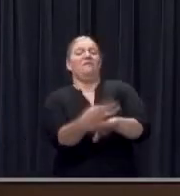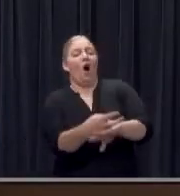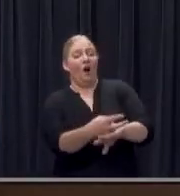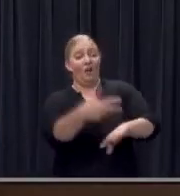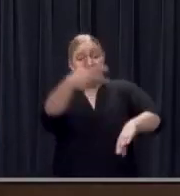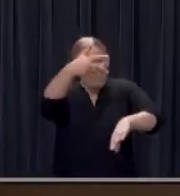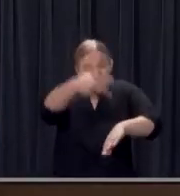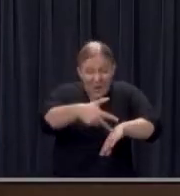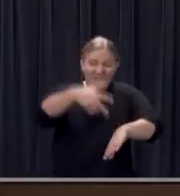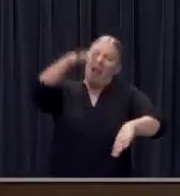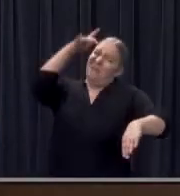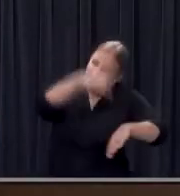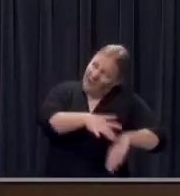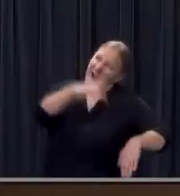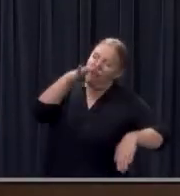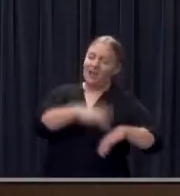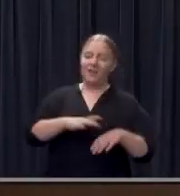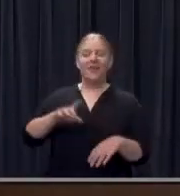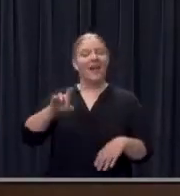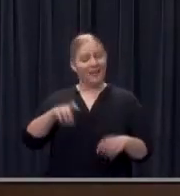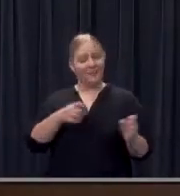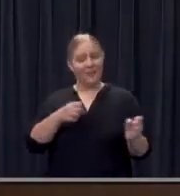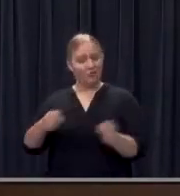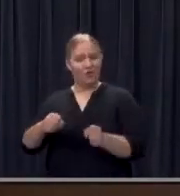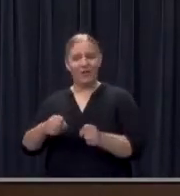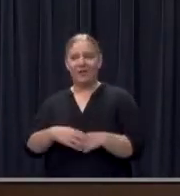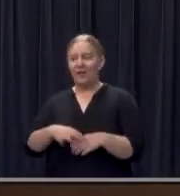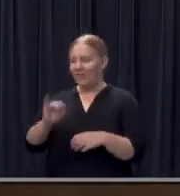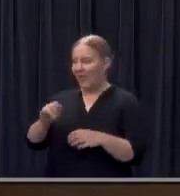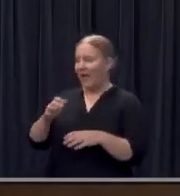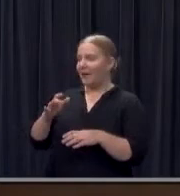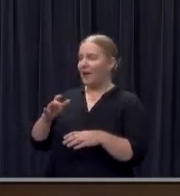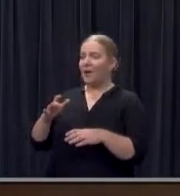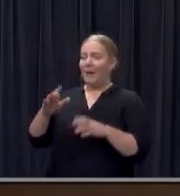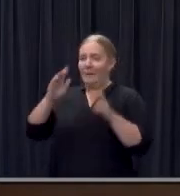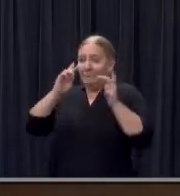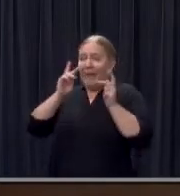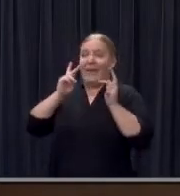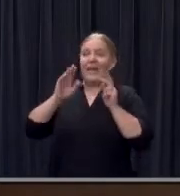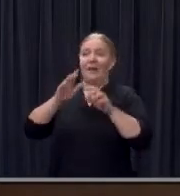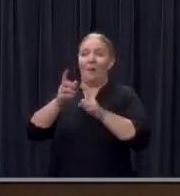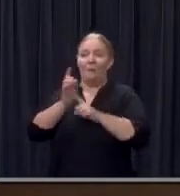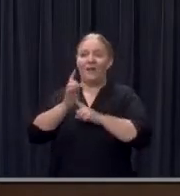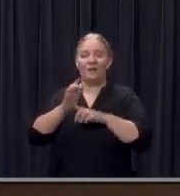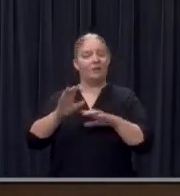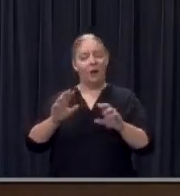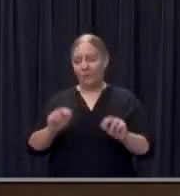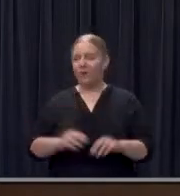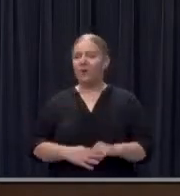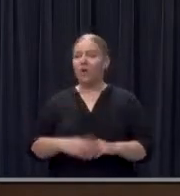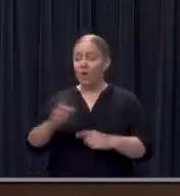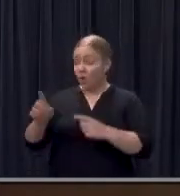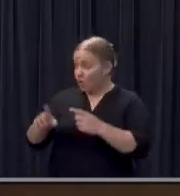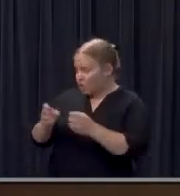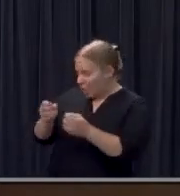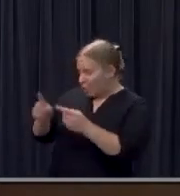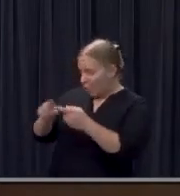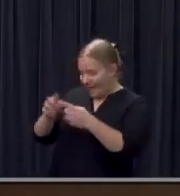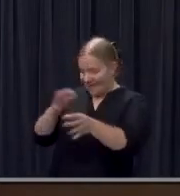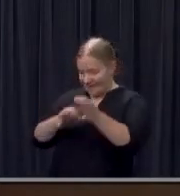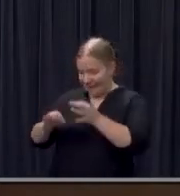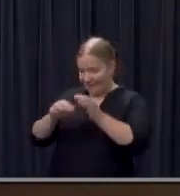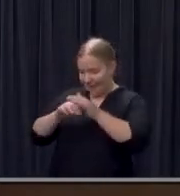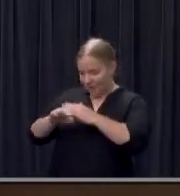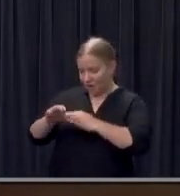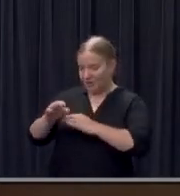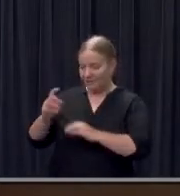times. You really know? have to be strategic to do it. Yeah, I just had a absolutely. moment of panic. Yeah. So when a sub comes in and they are issued a